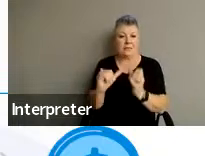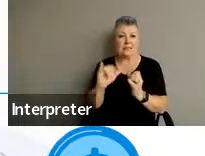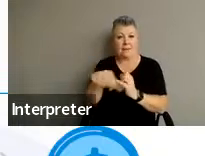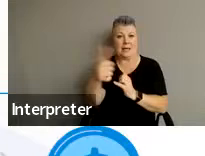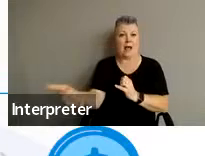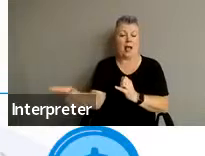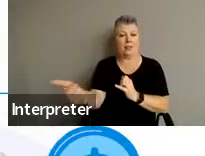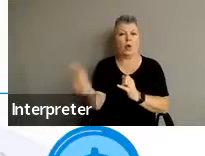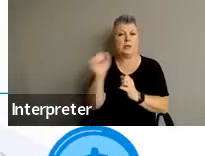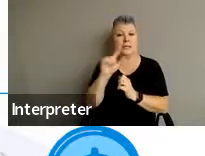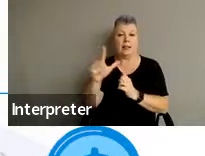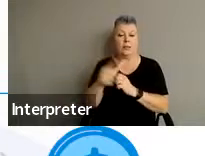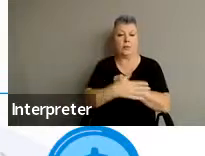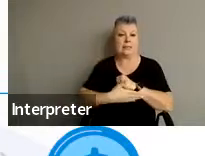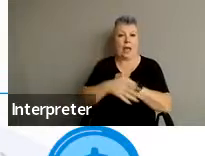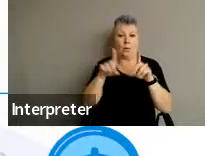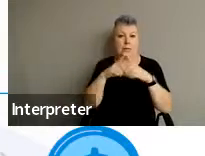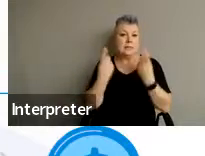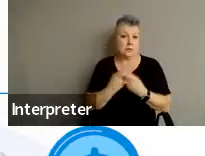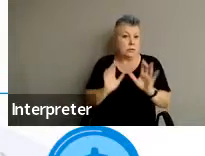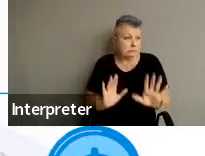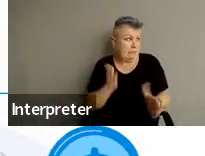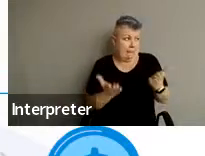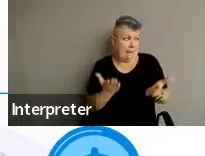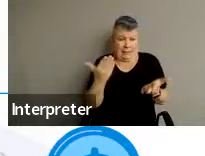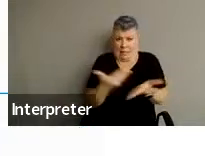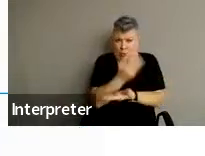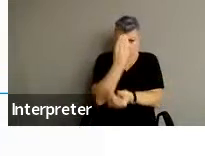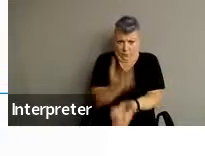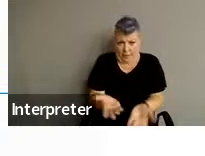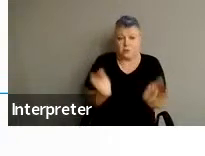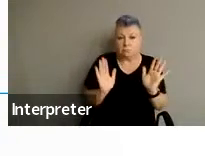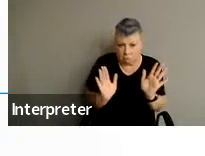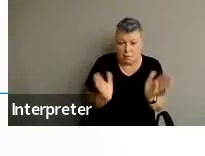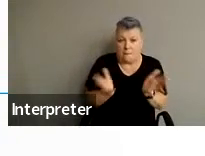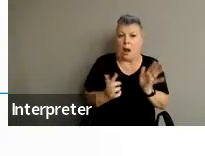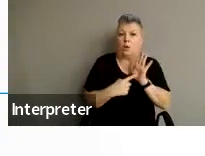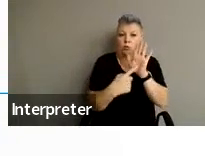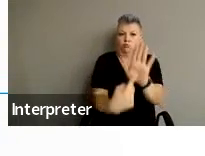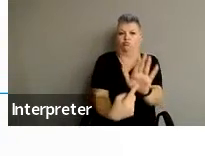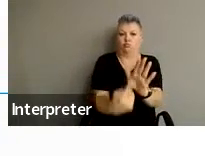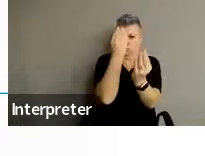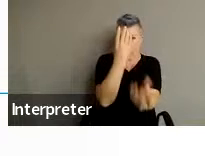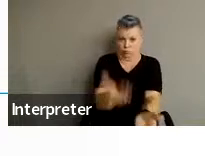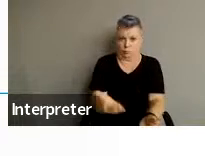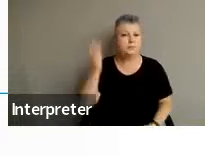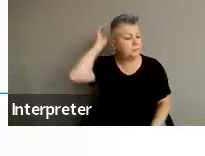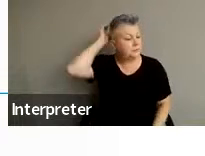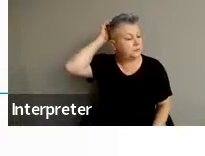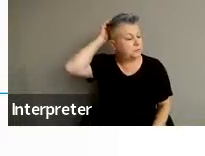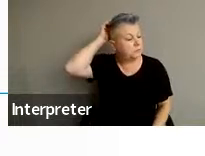Didn't know if that would be new information to you or not, but Didn't know that. I wanted to point that out.